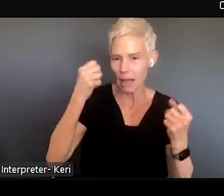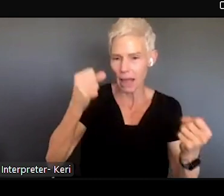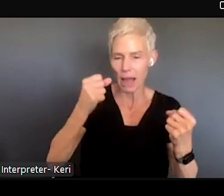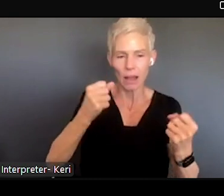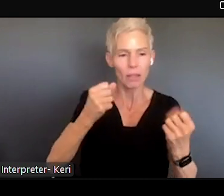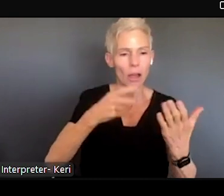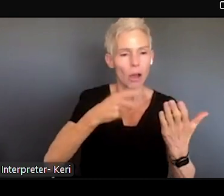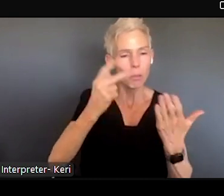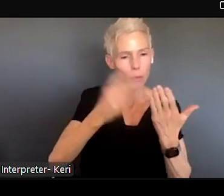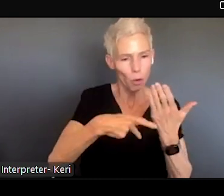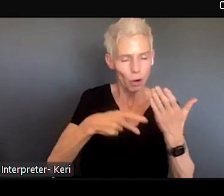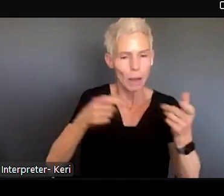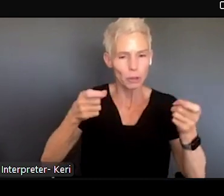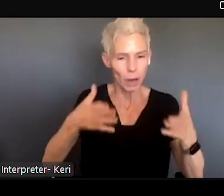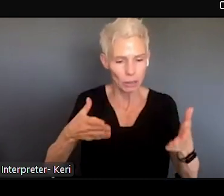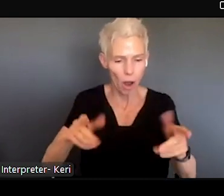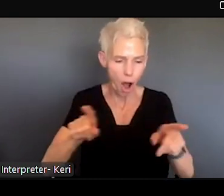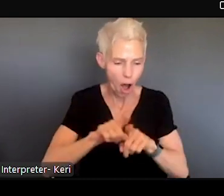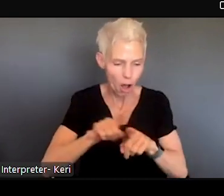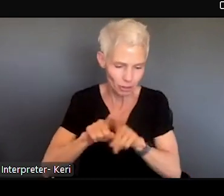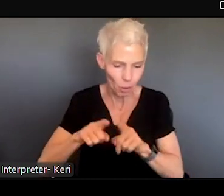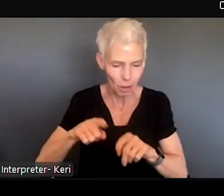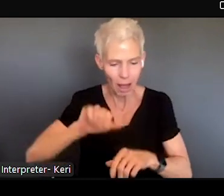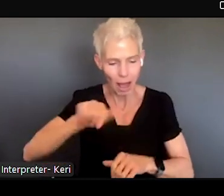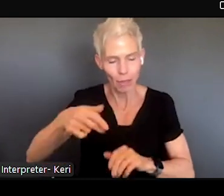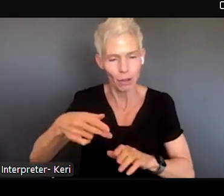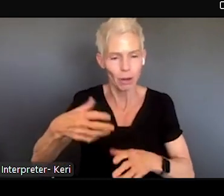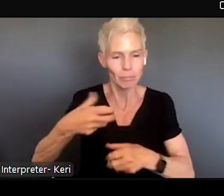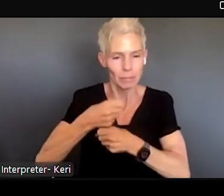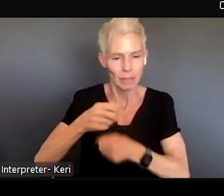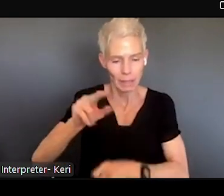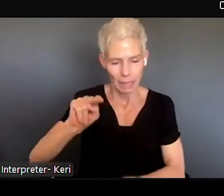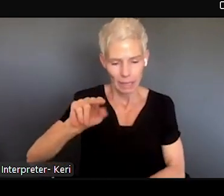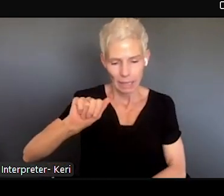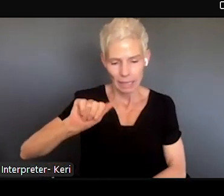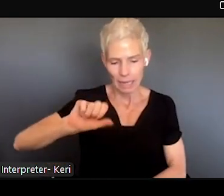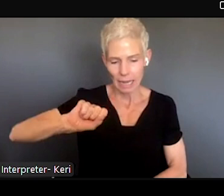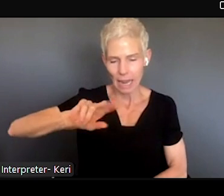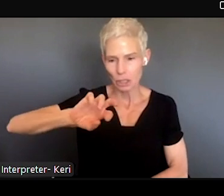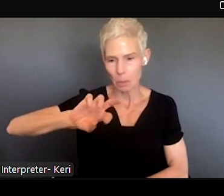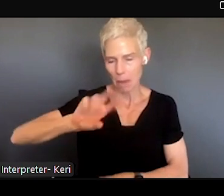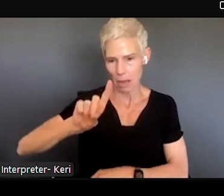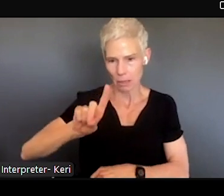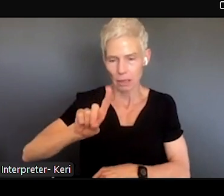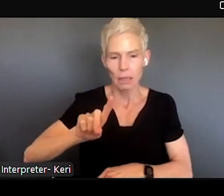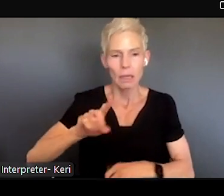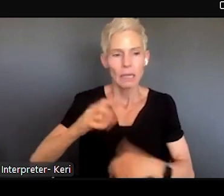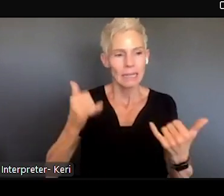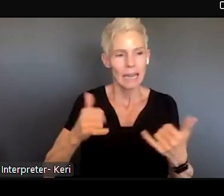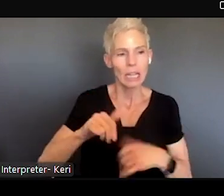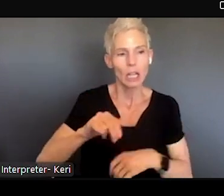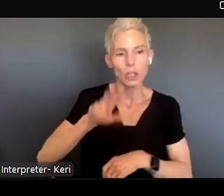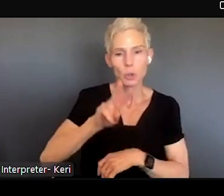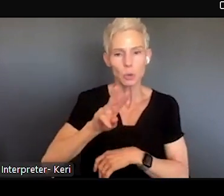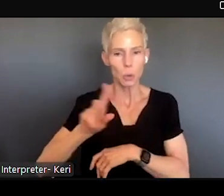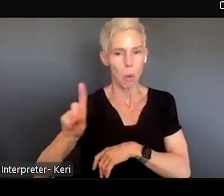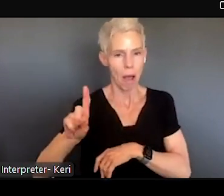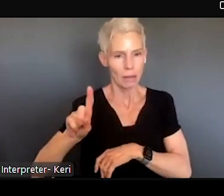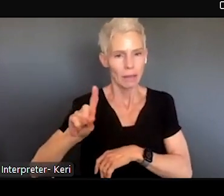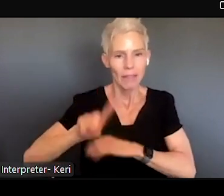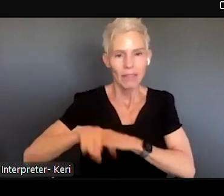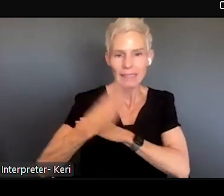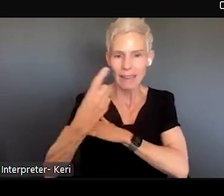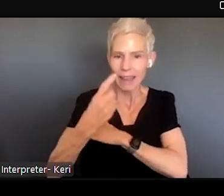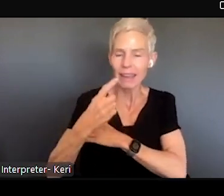as NASHPID. Today is, as I said, episode 221. It's a day in the life of crisis care,